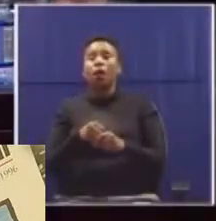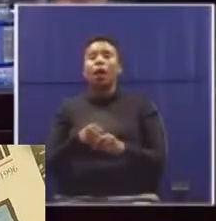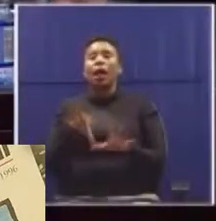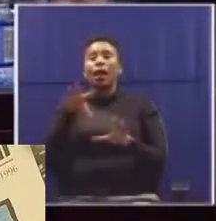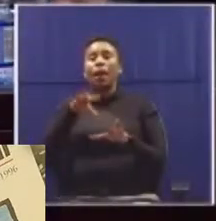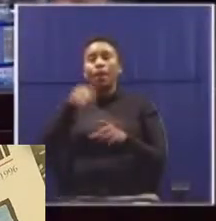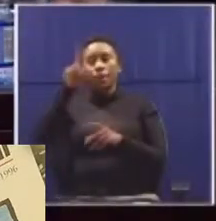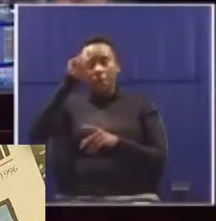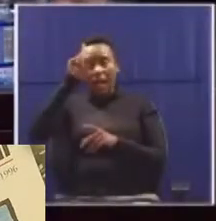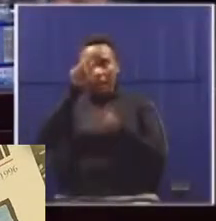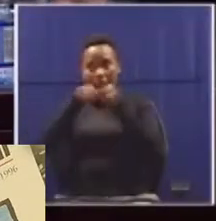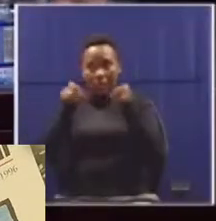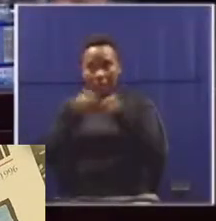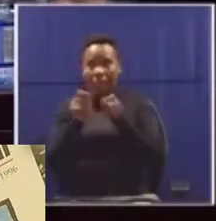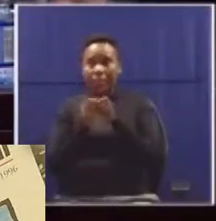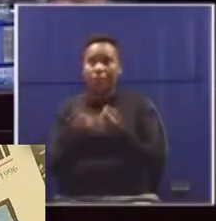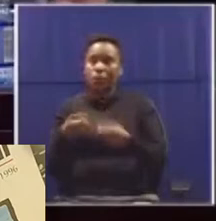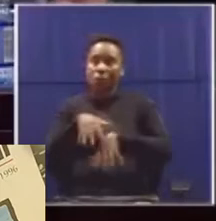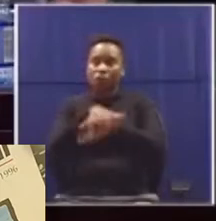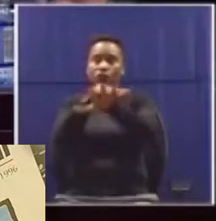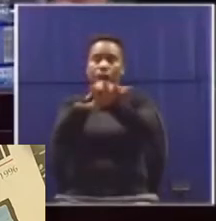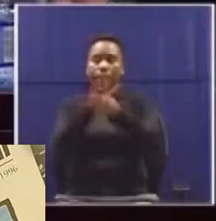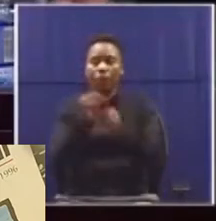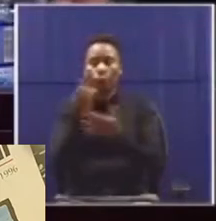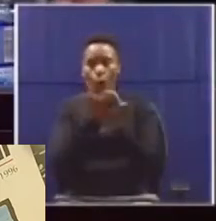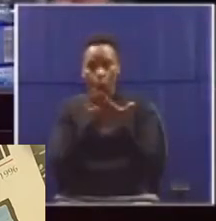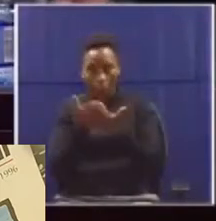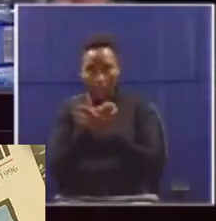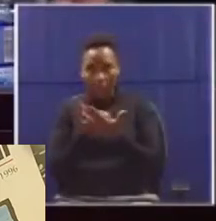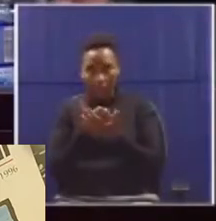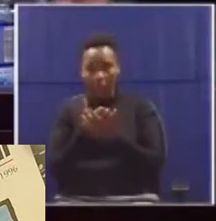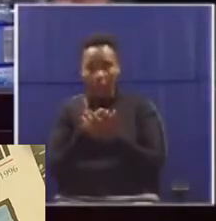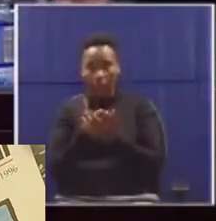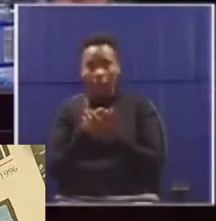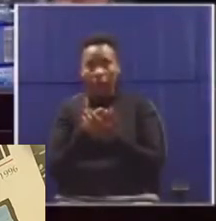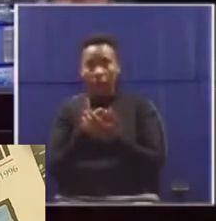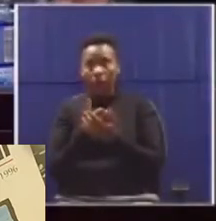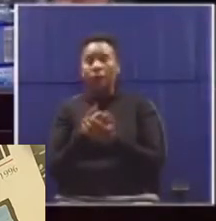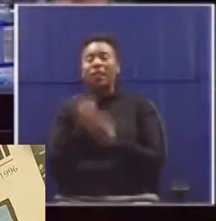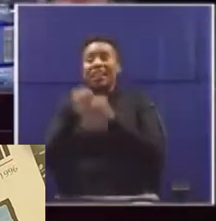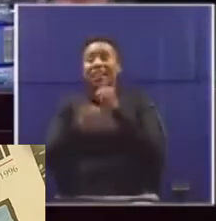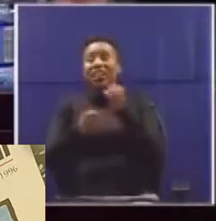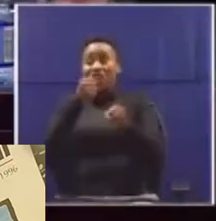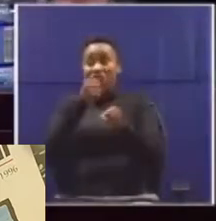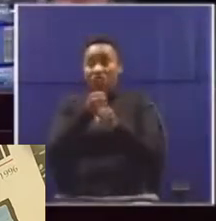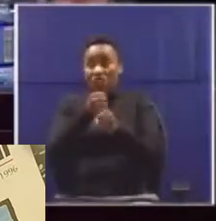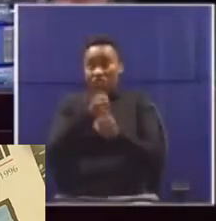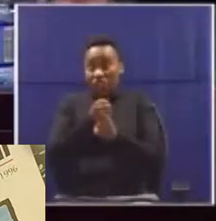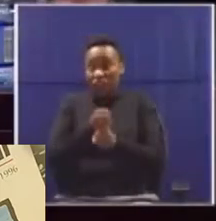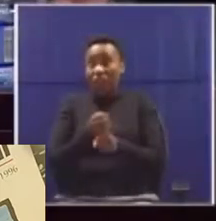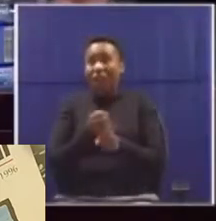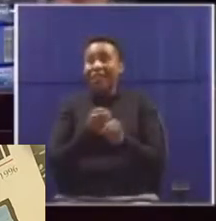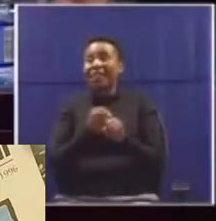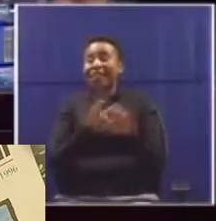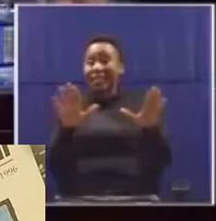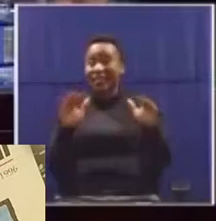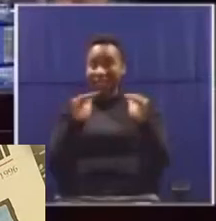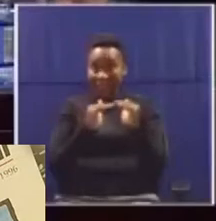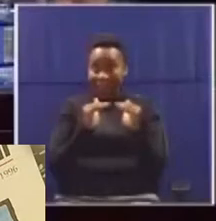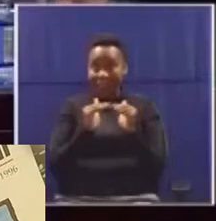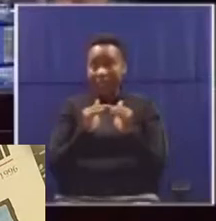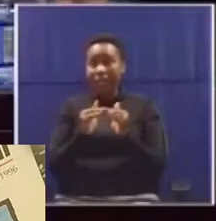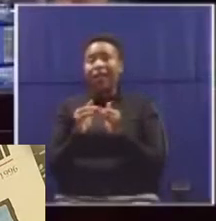black people in the mainstream economy the annual status the national status and trains of triple BBE